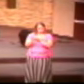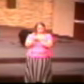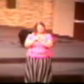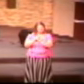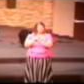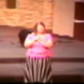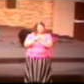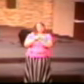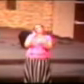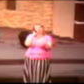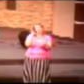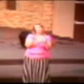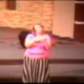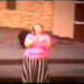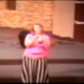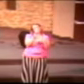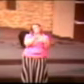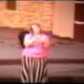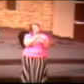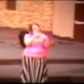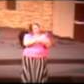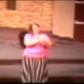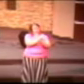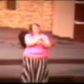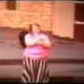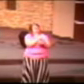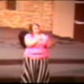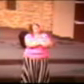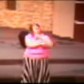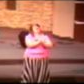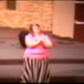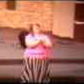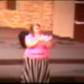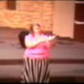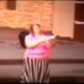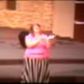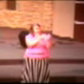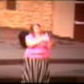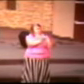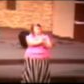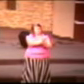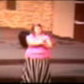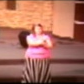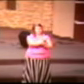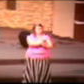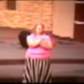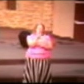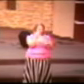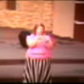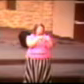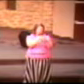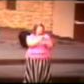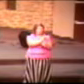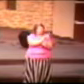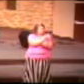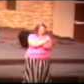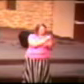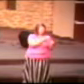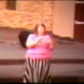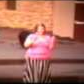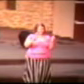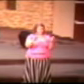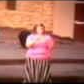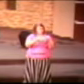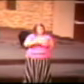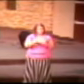I noticed something in the first half of Acts in Luke chapter 8. And you'll remember that Acts is the second half of this book.